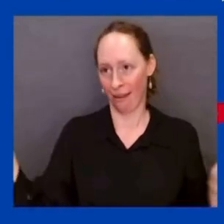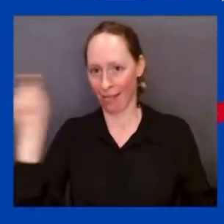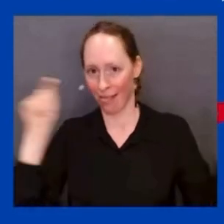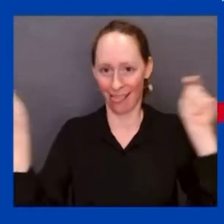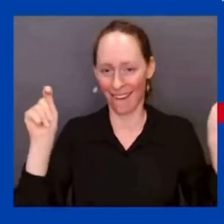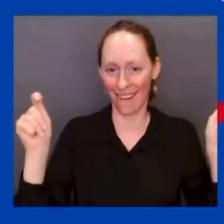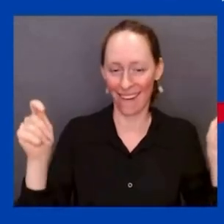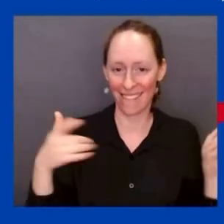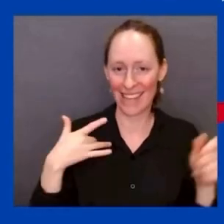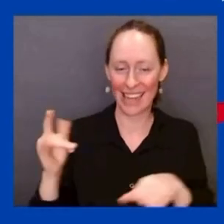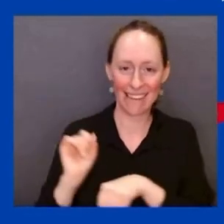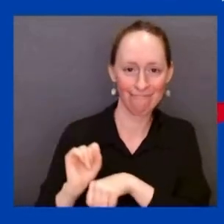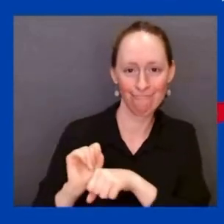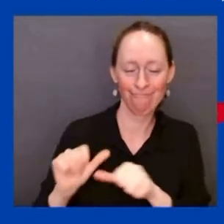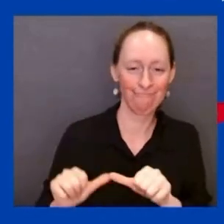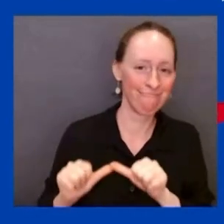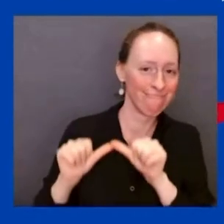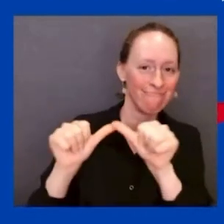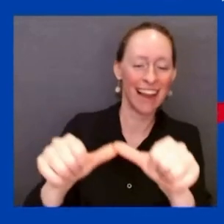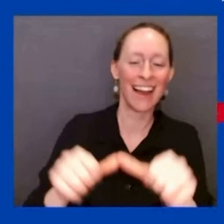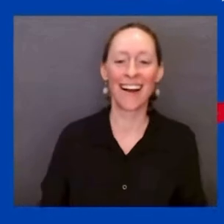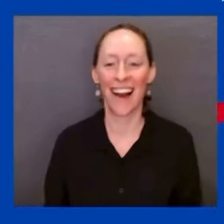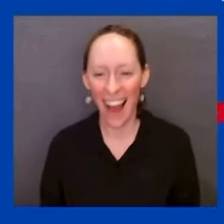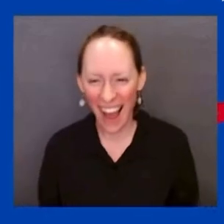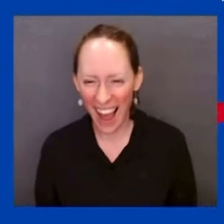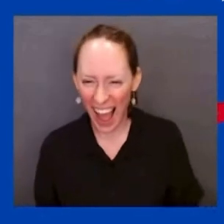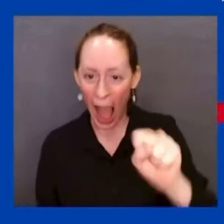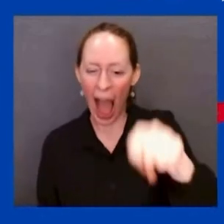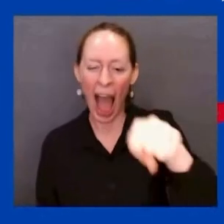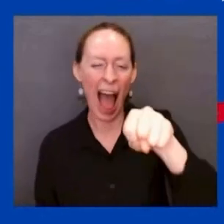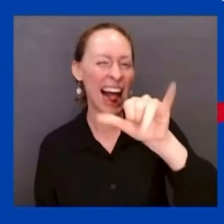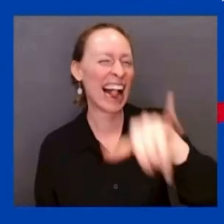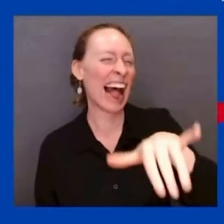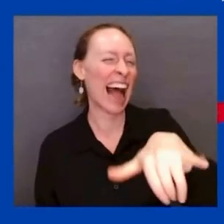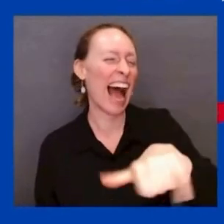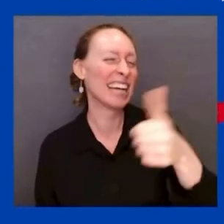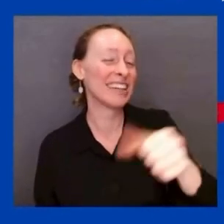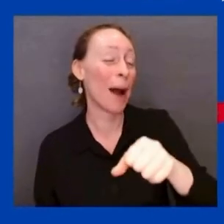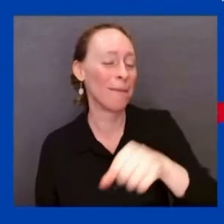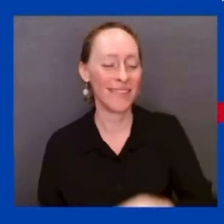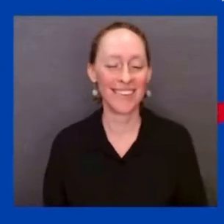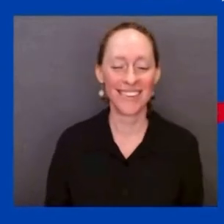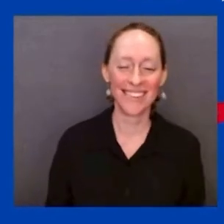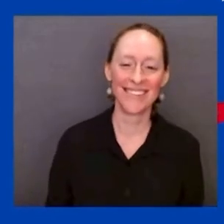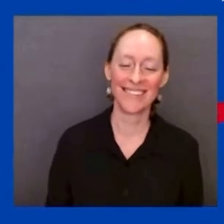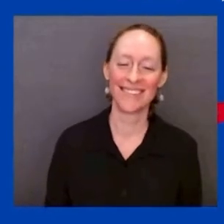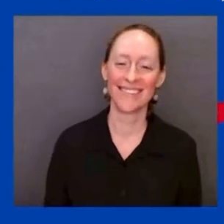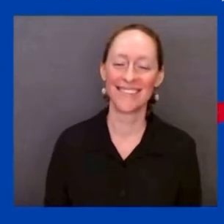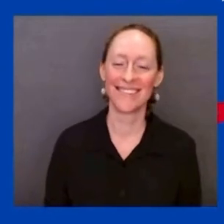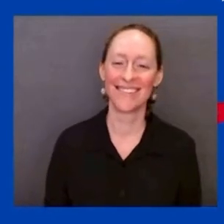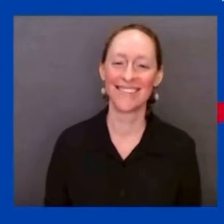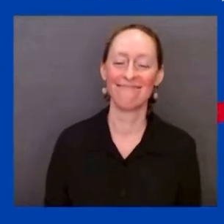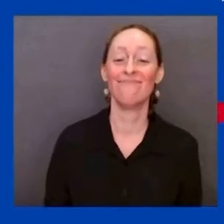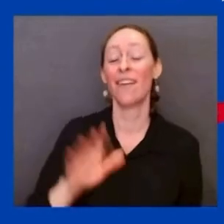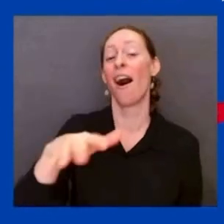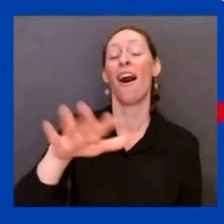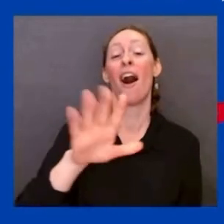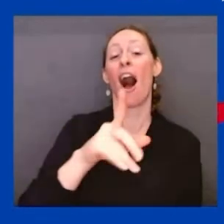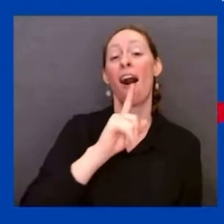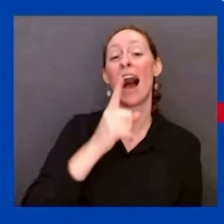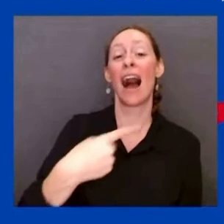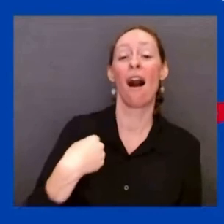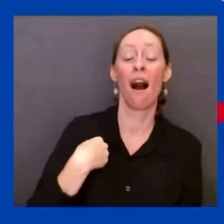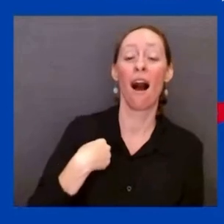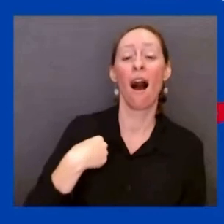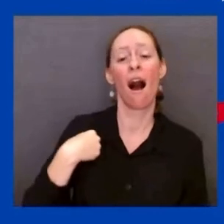relax. Doing that other job too, Jill. Yeah. So I catch up on the books that I've been wanting to read. You know, I'm an